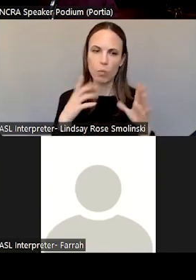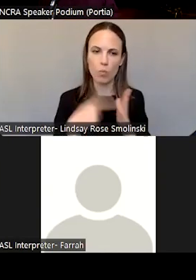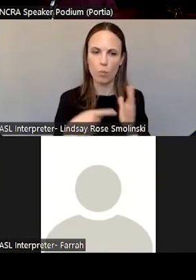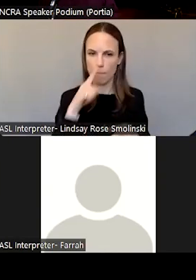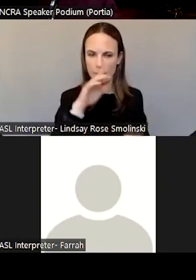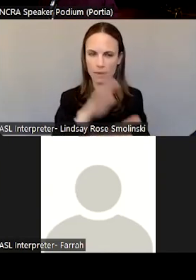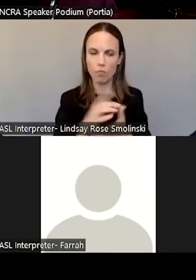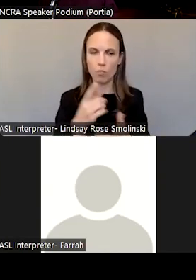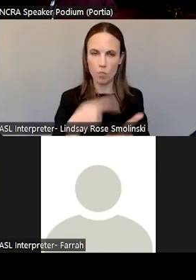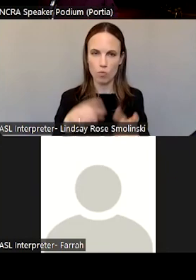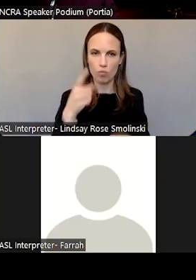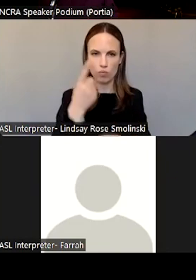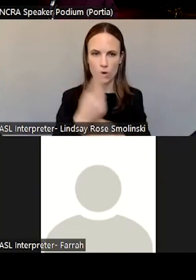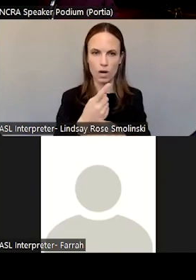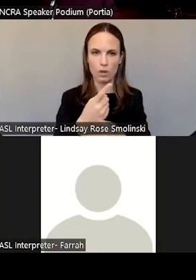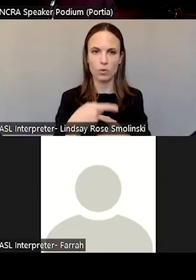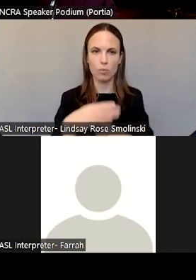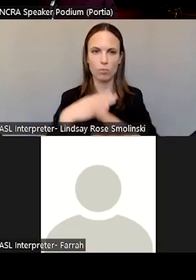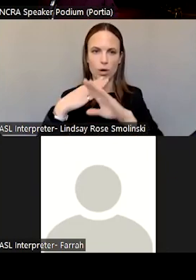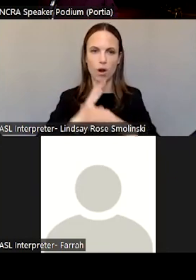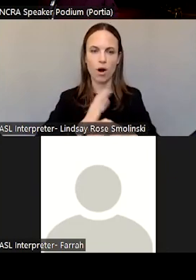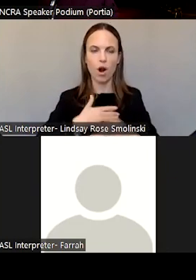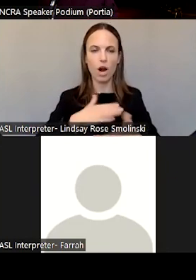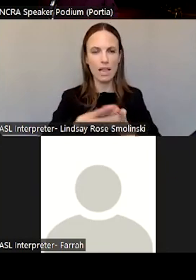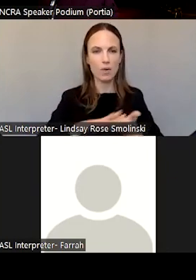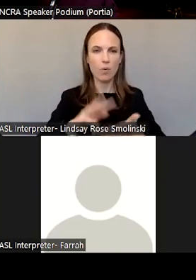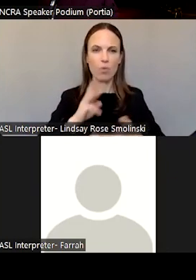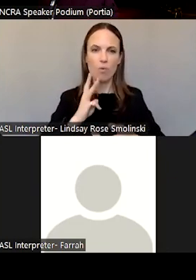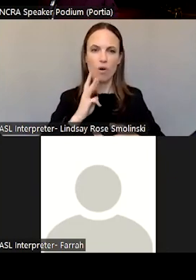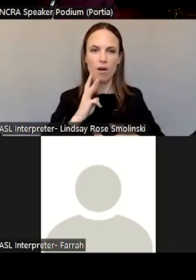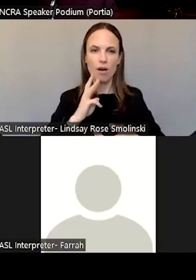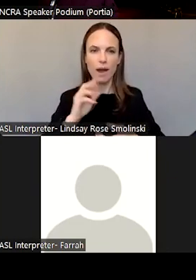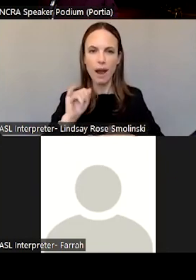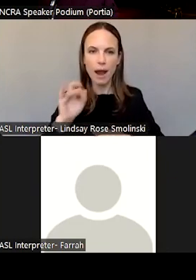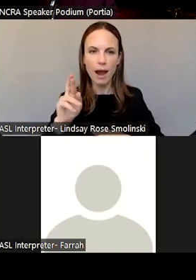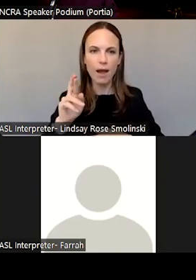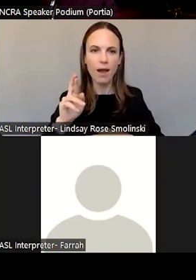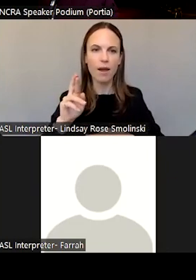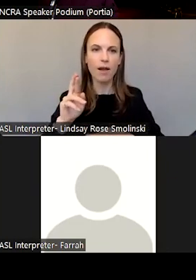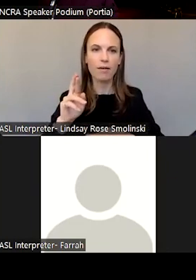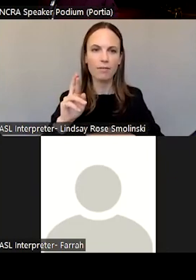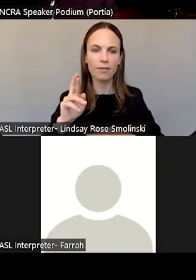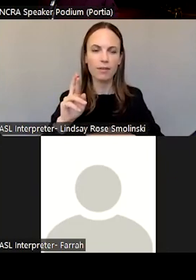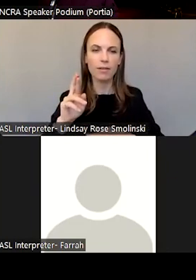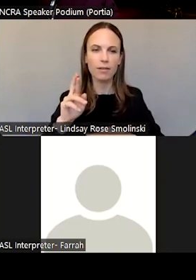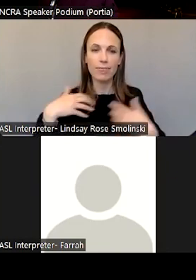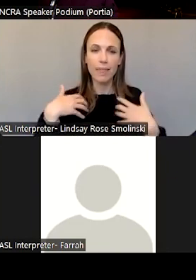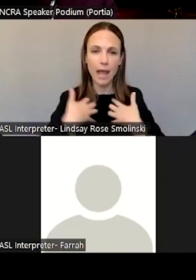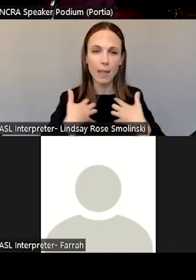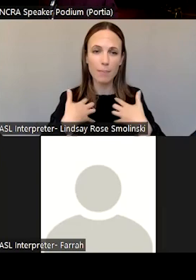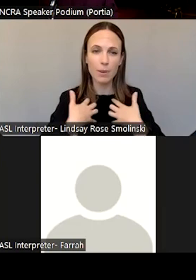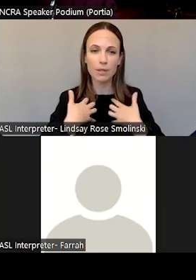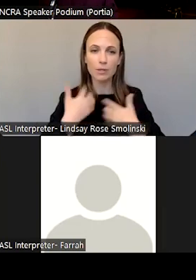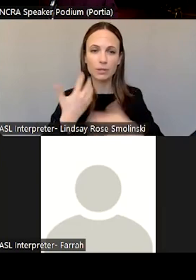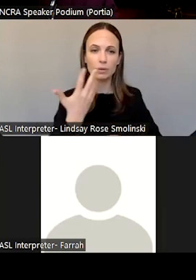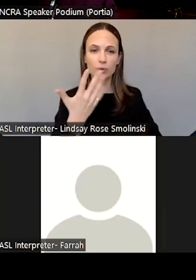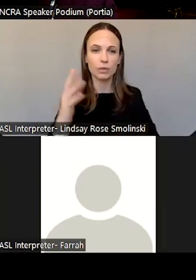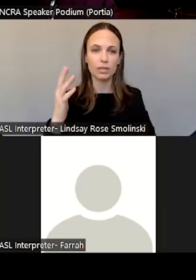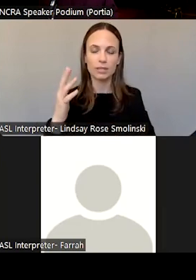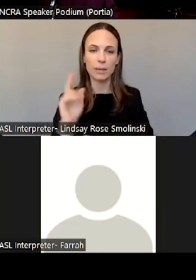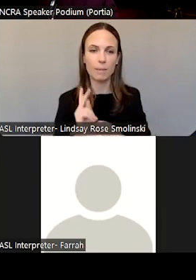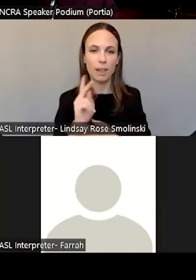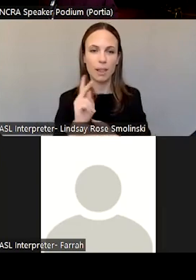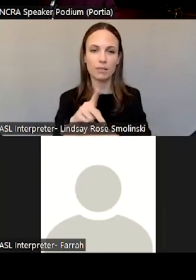is right, to protect our clean water, air, the animals, the trees, the